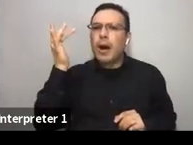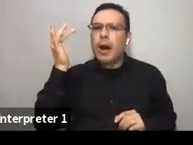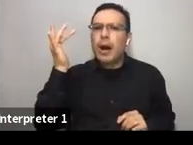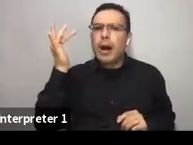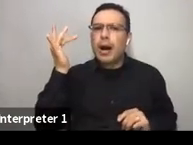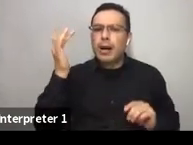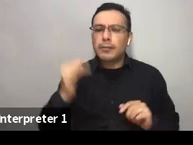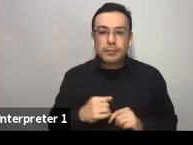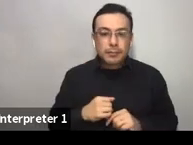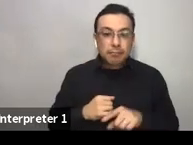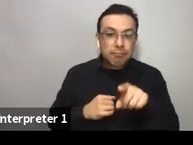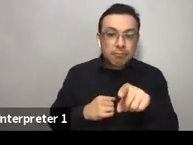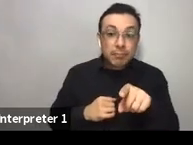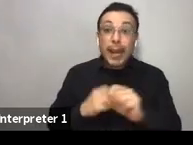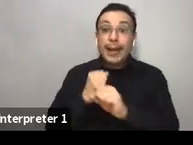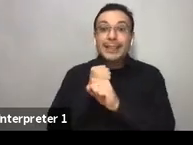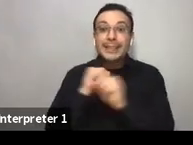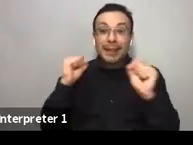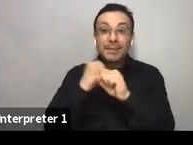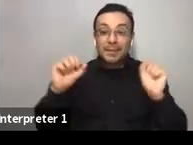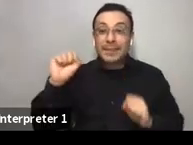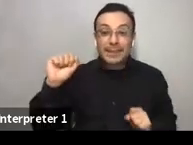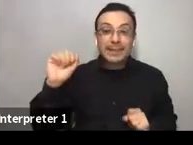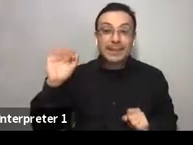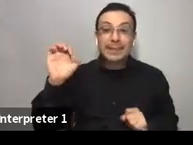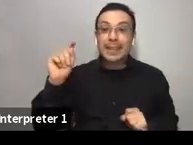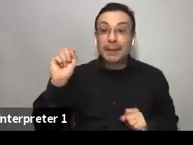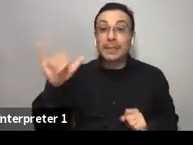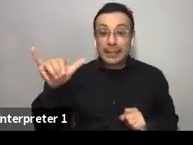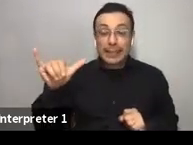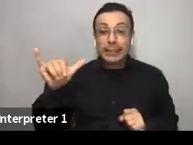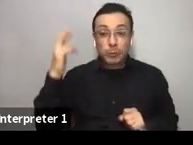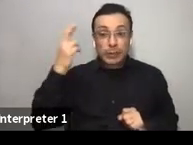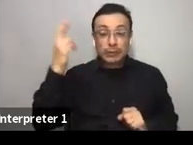So I see safety. Yep, for safety reasons.